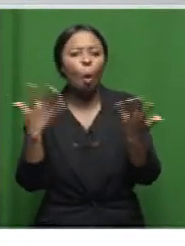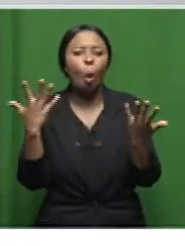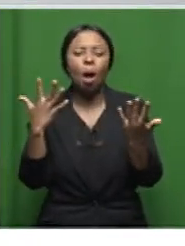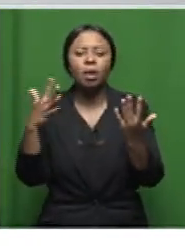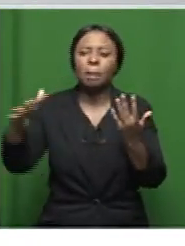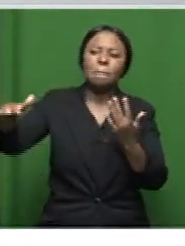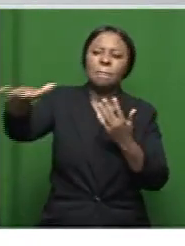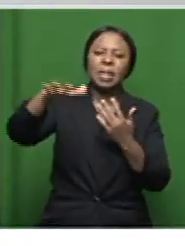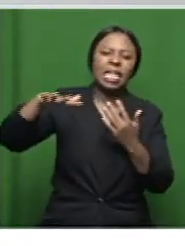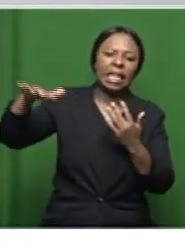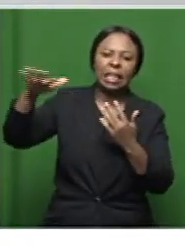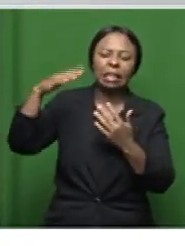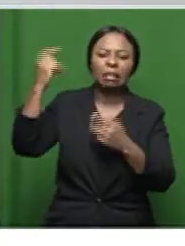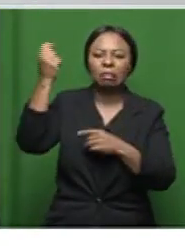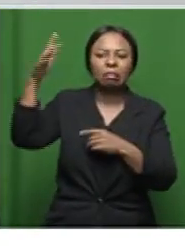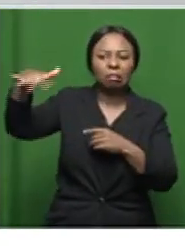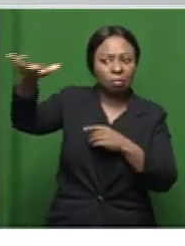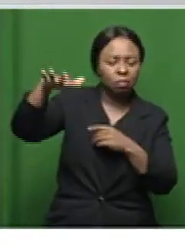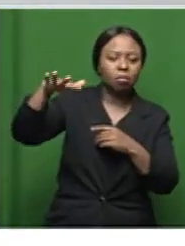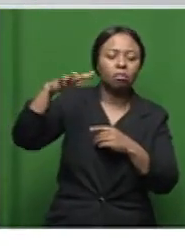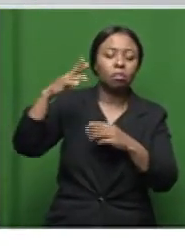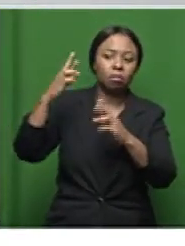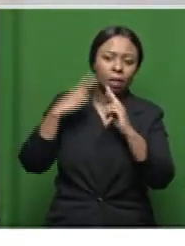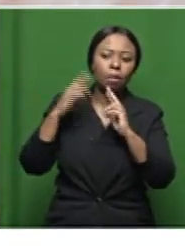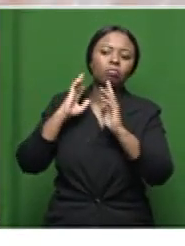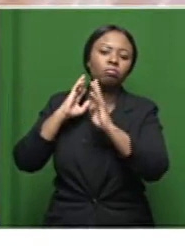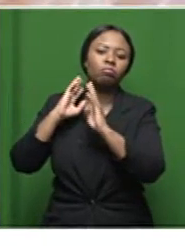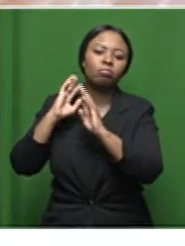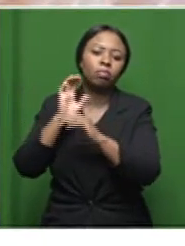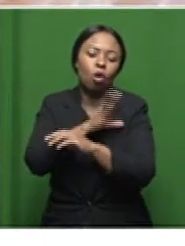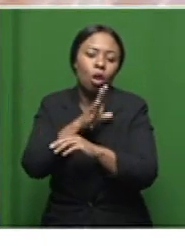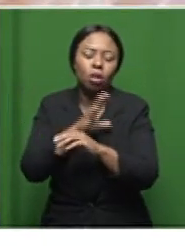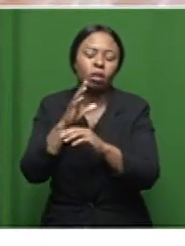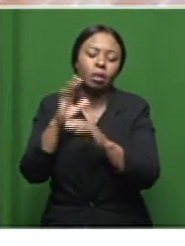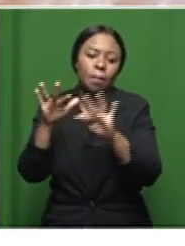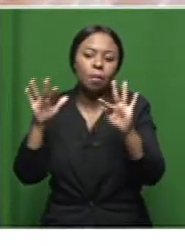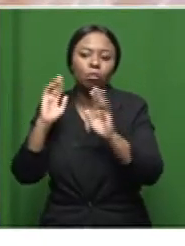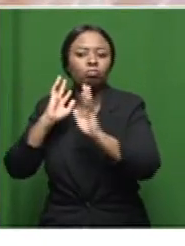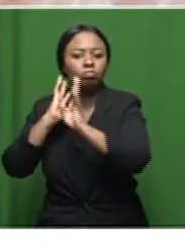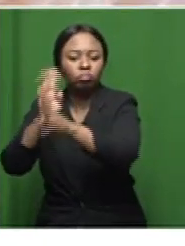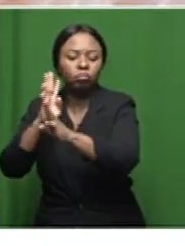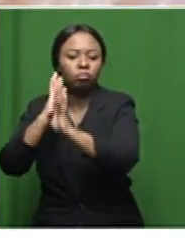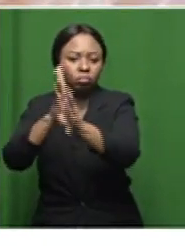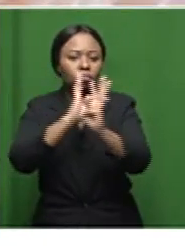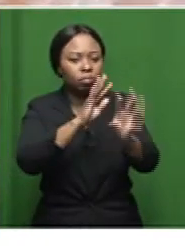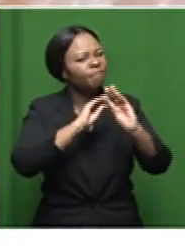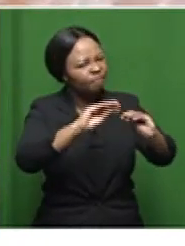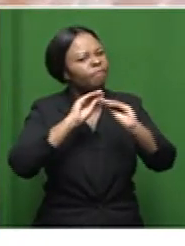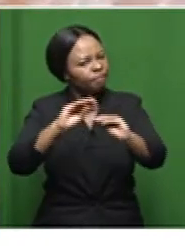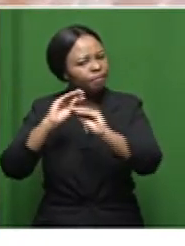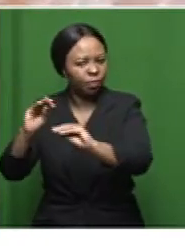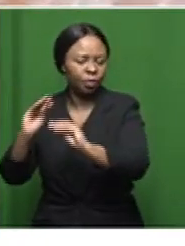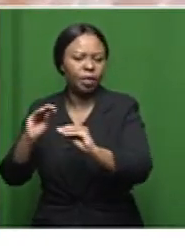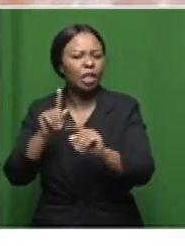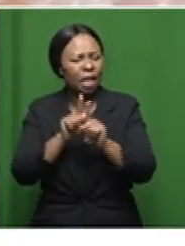designated areas where those are reported. So, and that is why we also, appreciate the opportunity